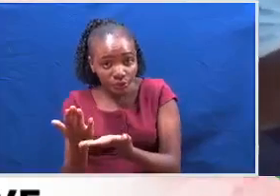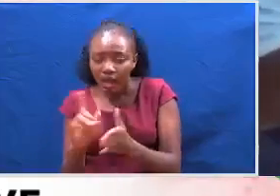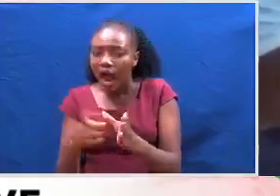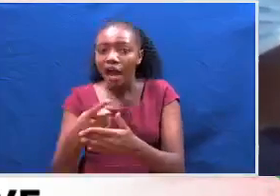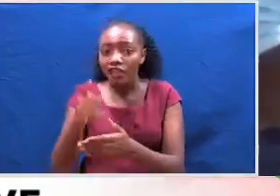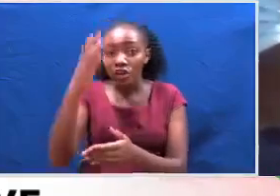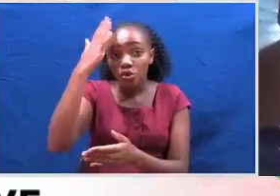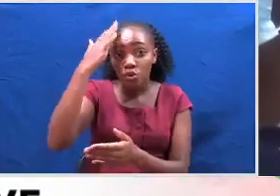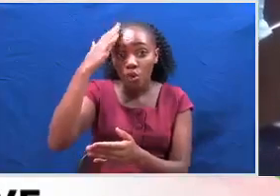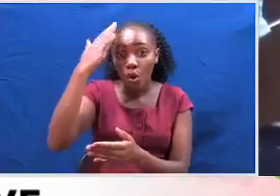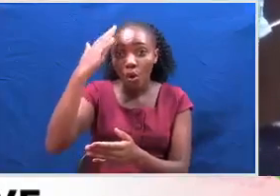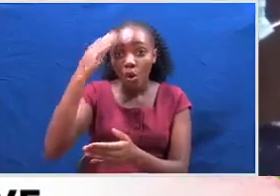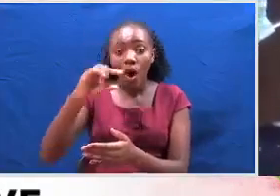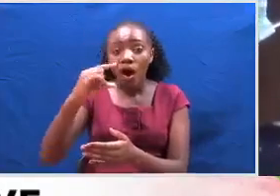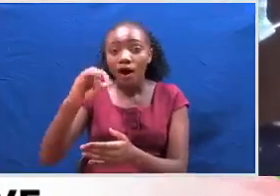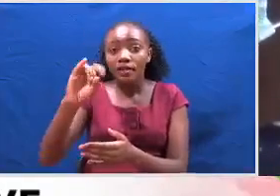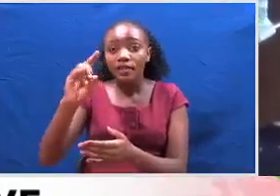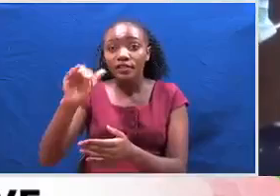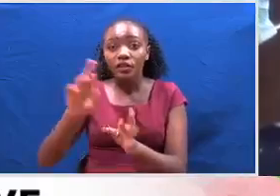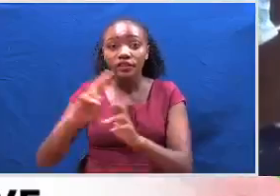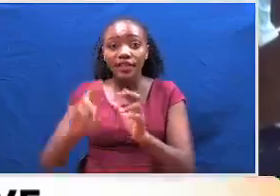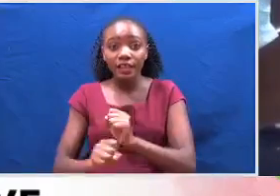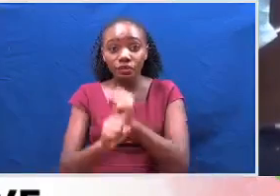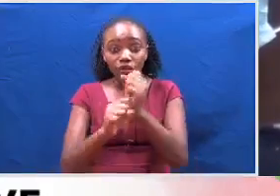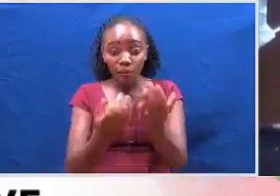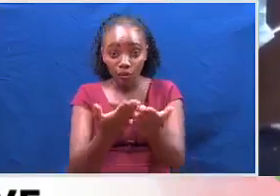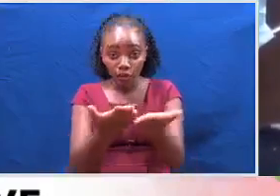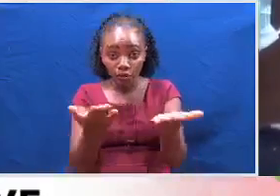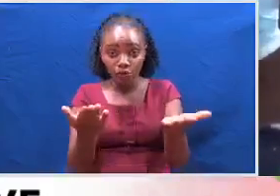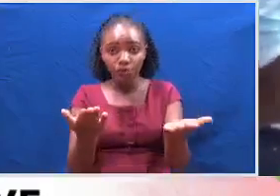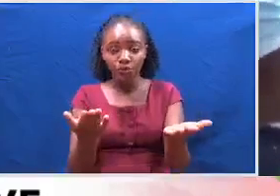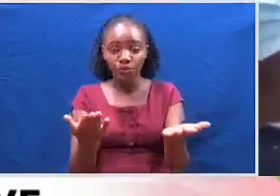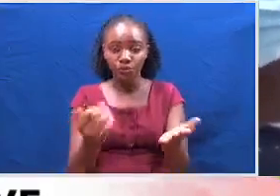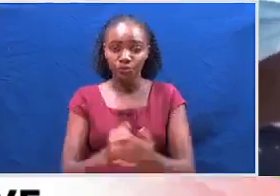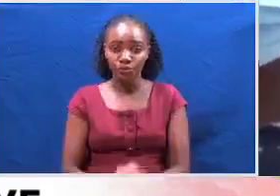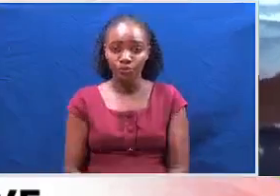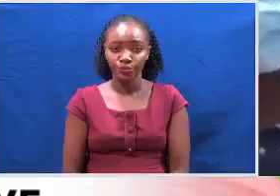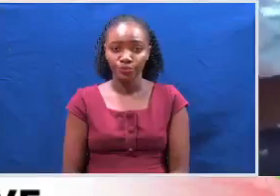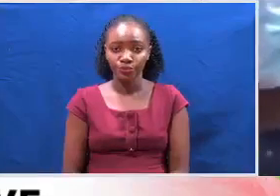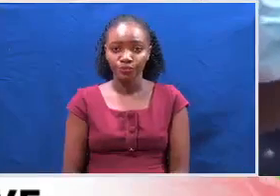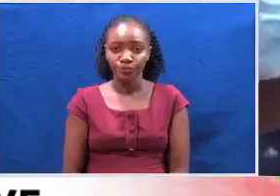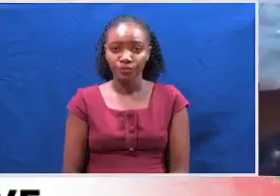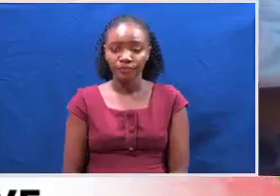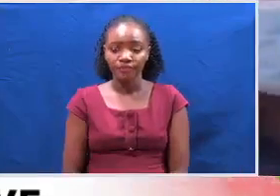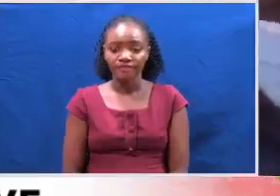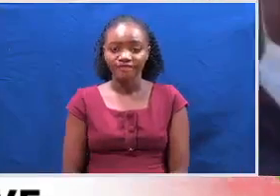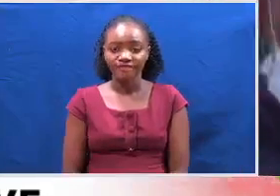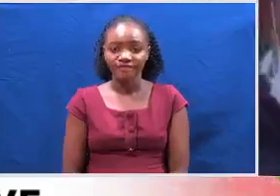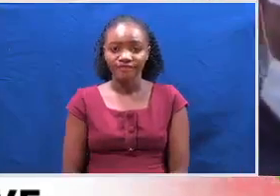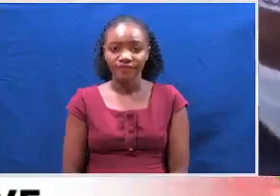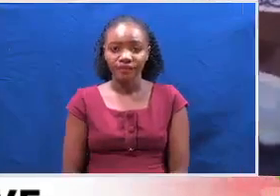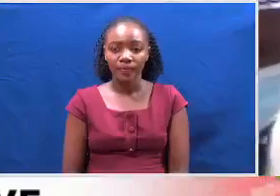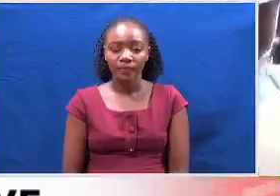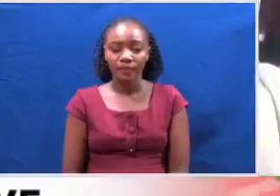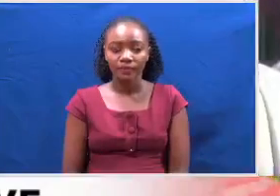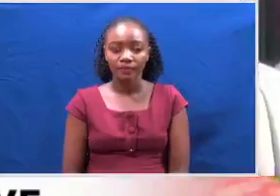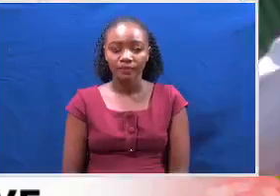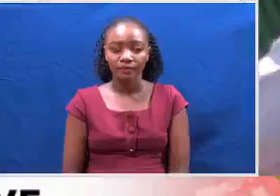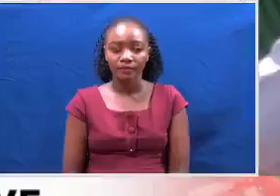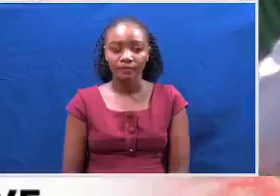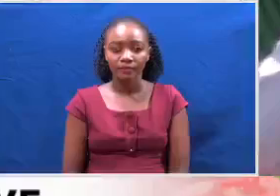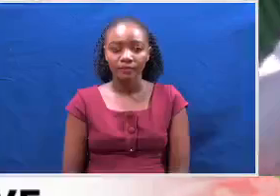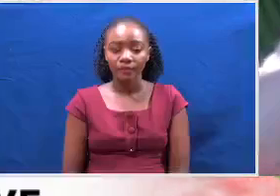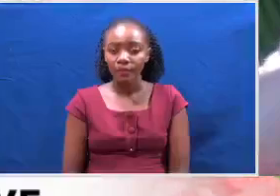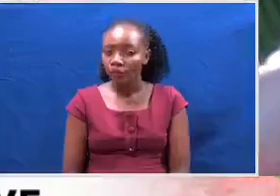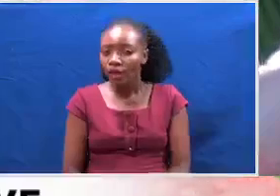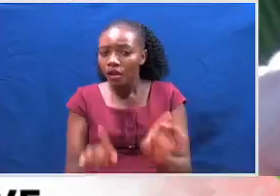Unajua sasa Gideon ako na nyinyi. On your side on that. Your meter watetea vile meter weza.